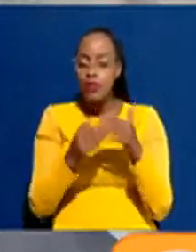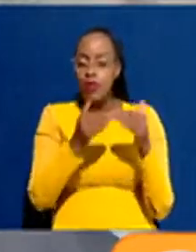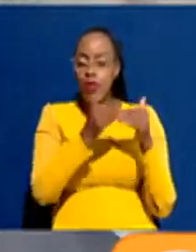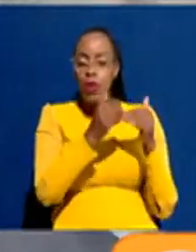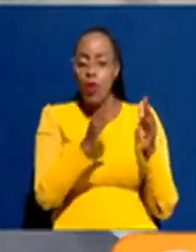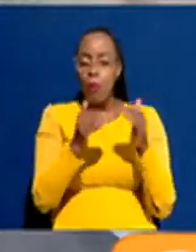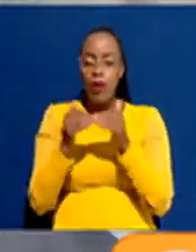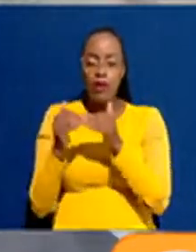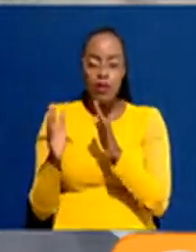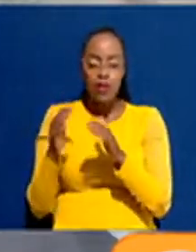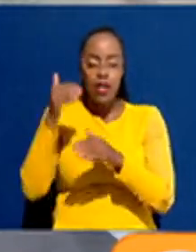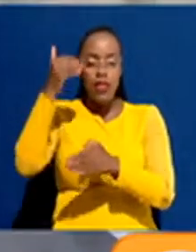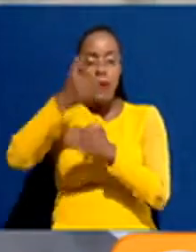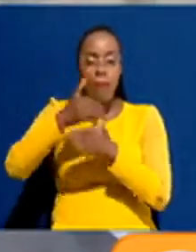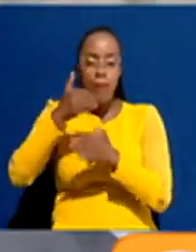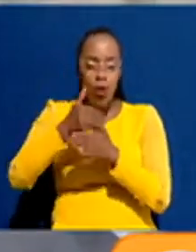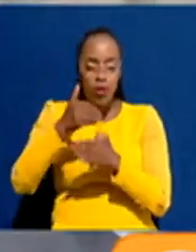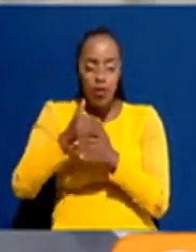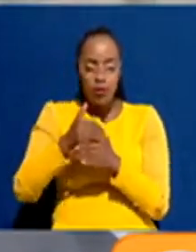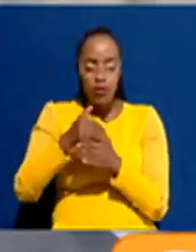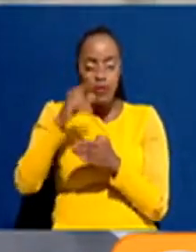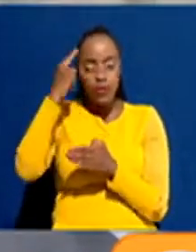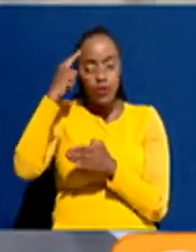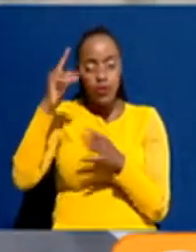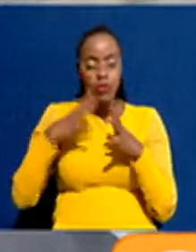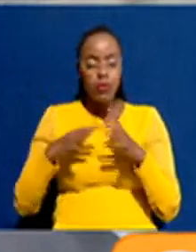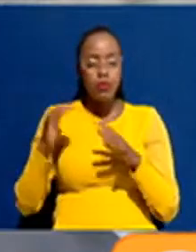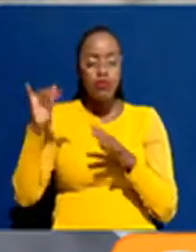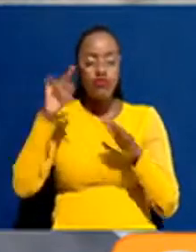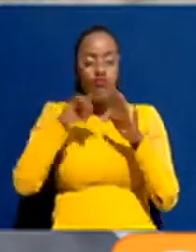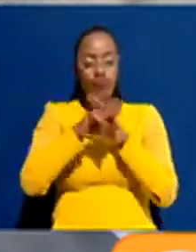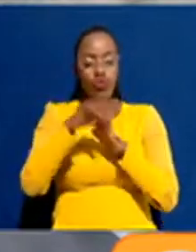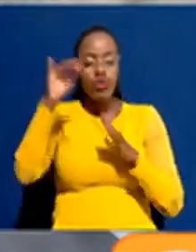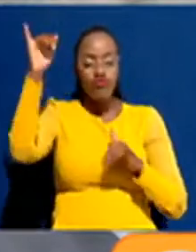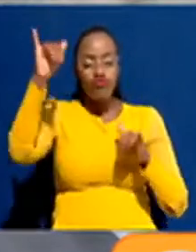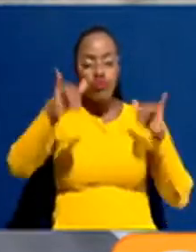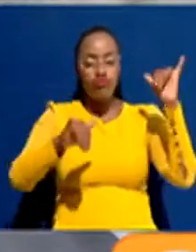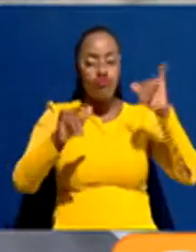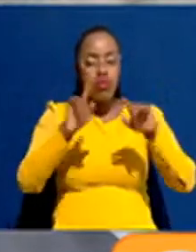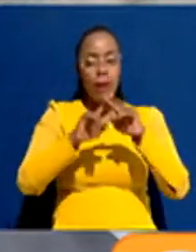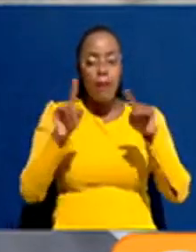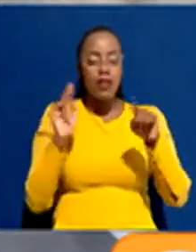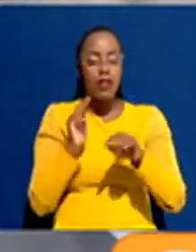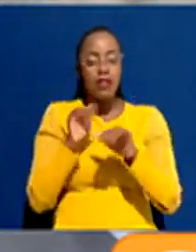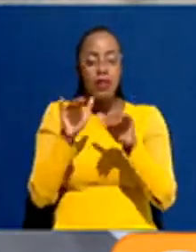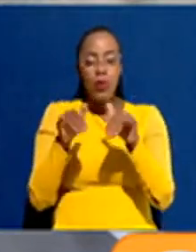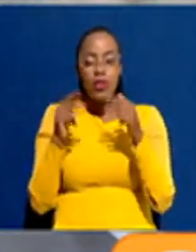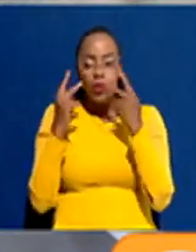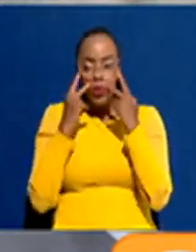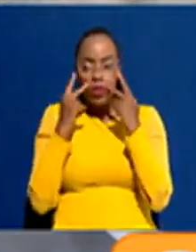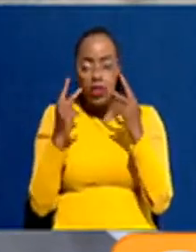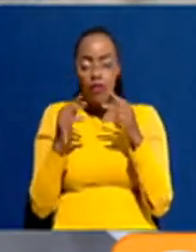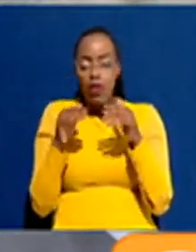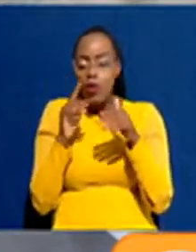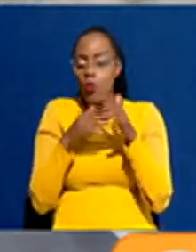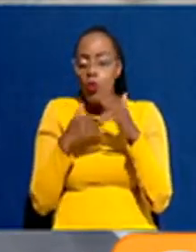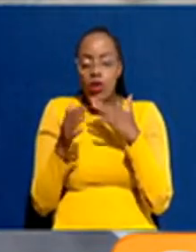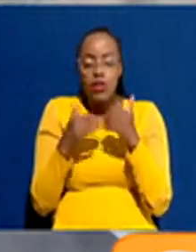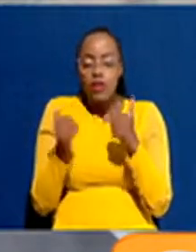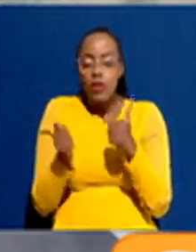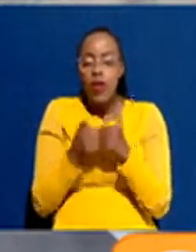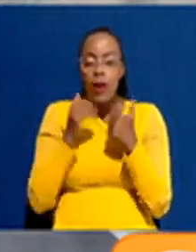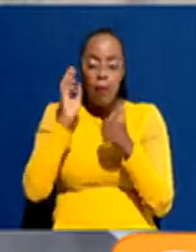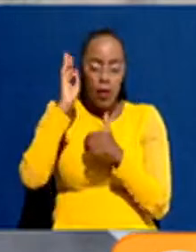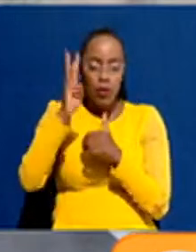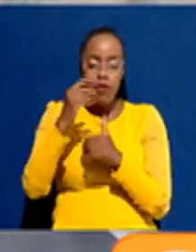up the border for people to come in and up, but we wait to see the reciprocity part of it,